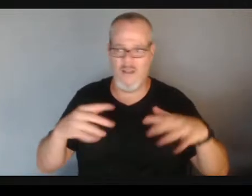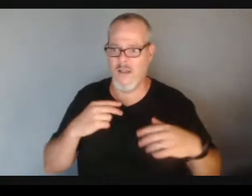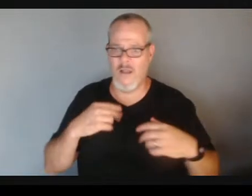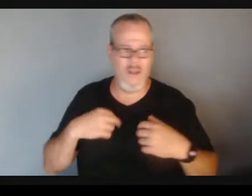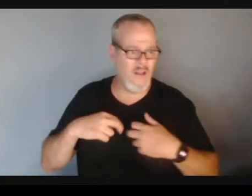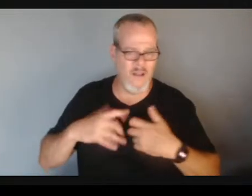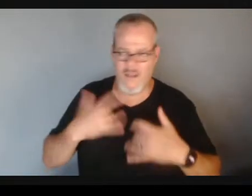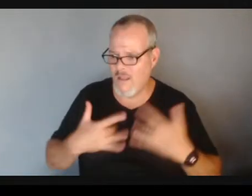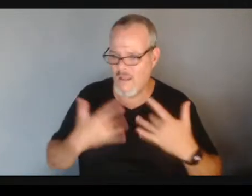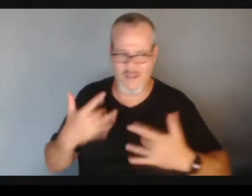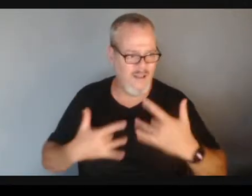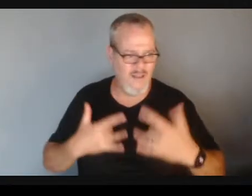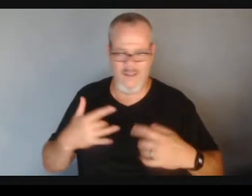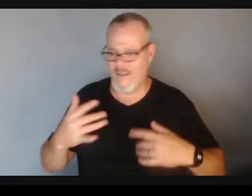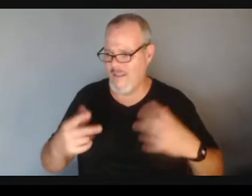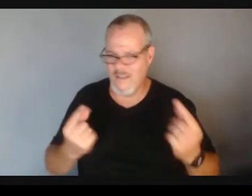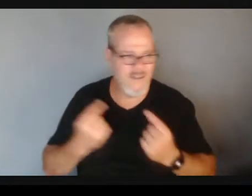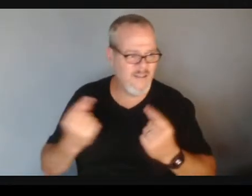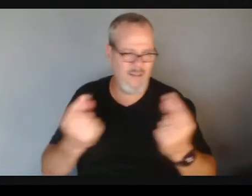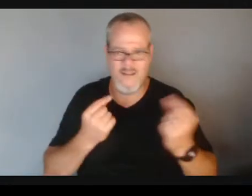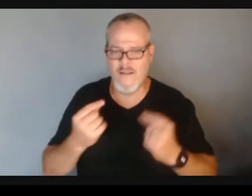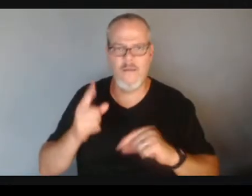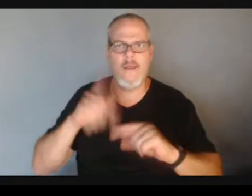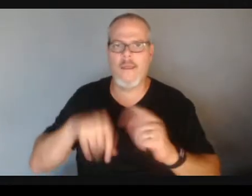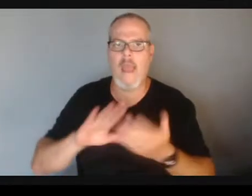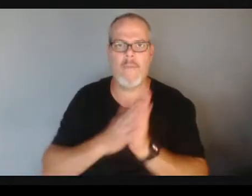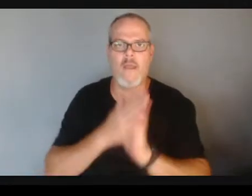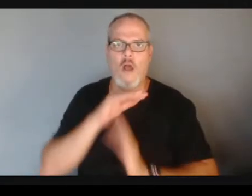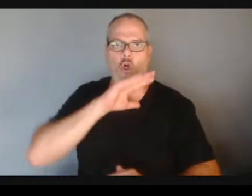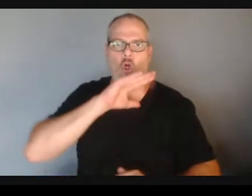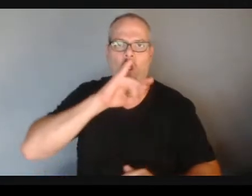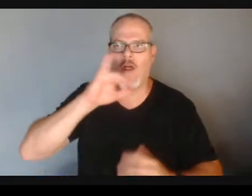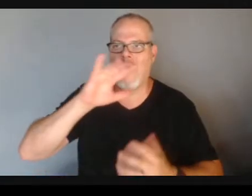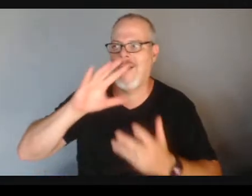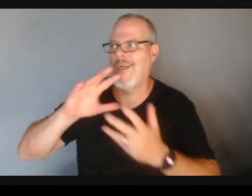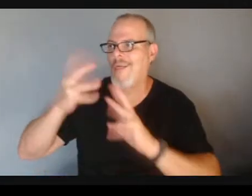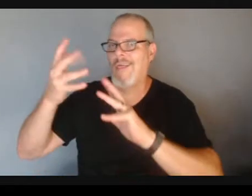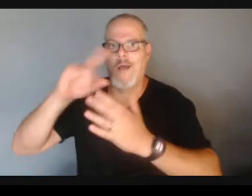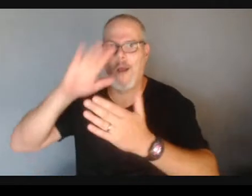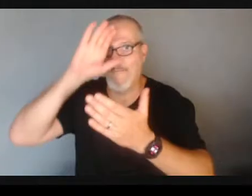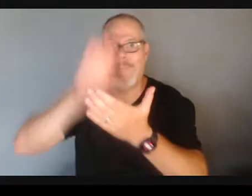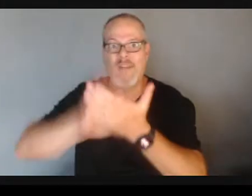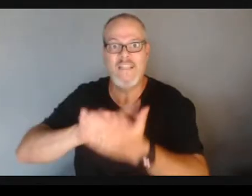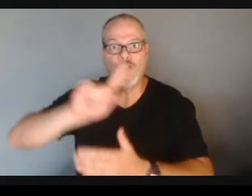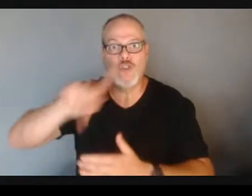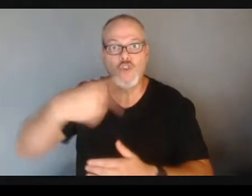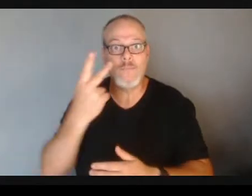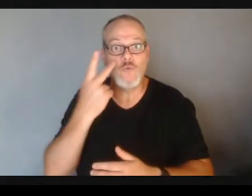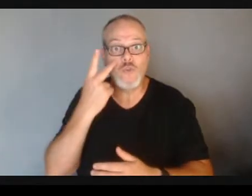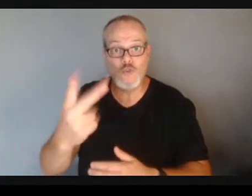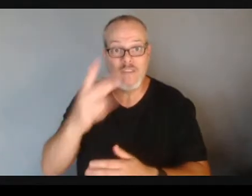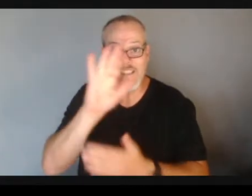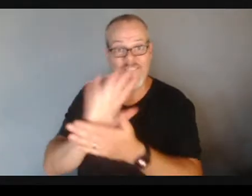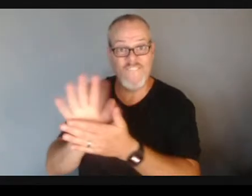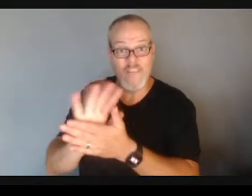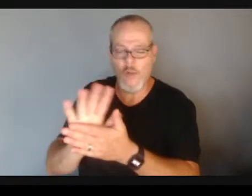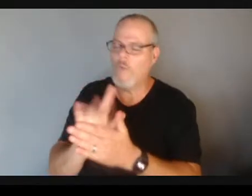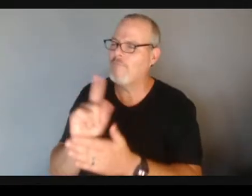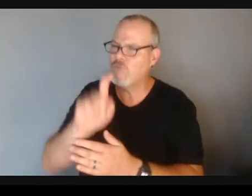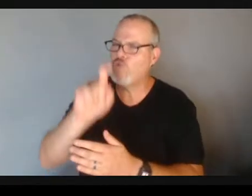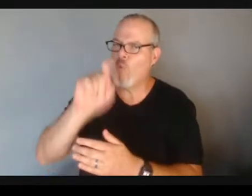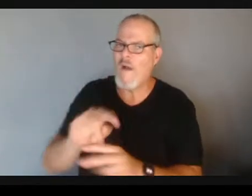those lines. You can't get sloppy and start believing just because there's a video of, you got to look at stuff